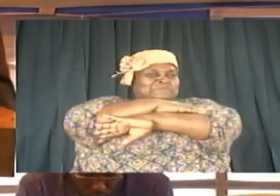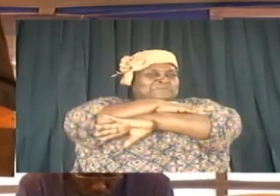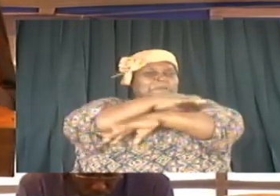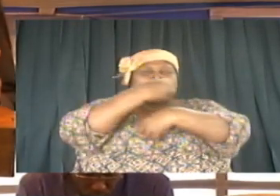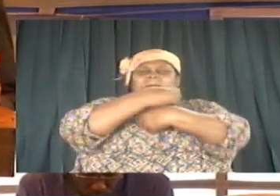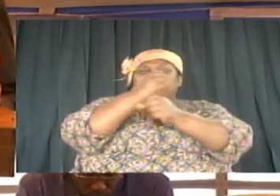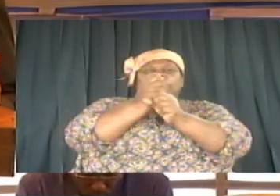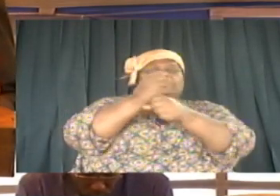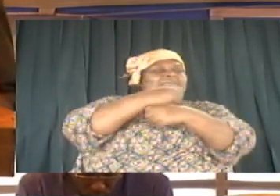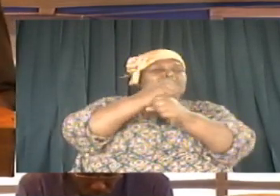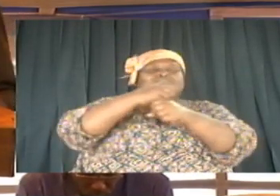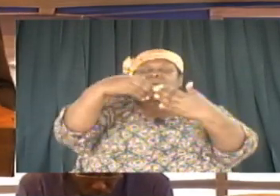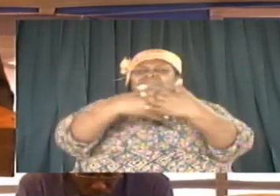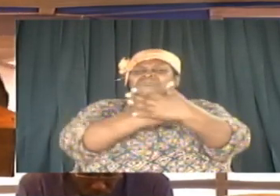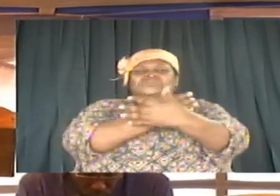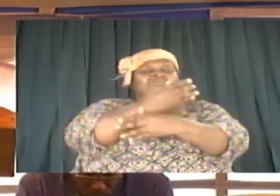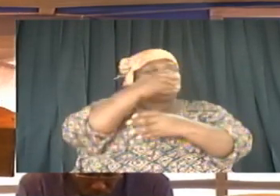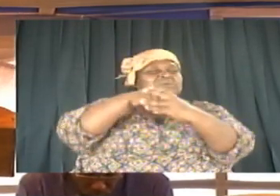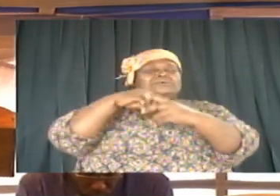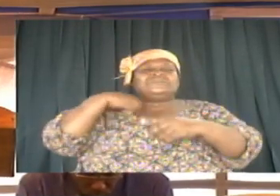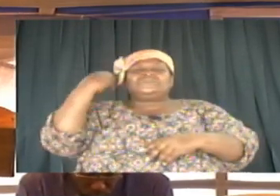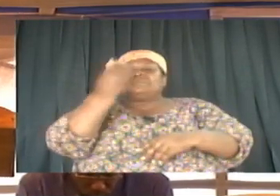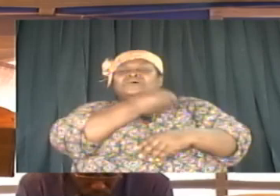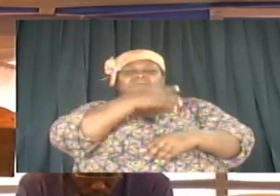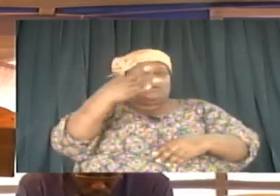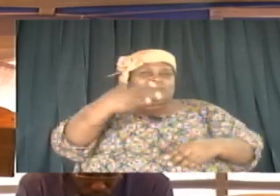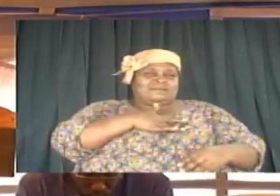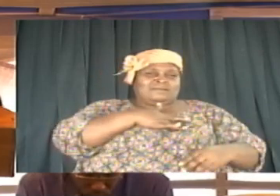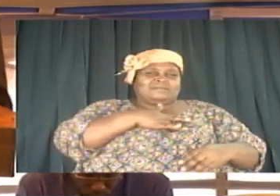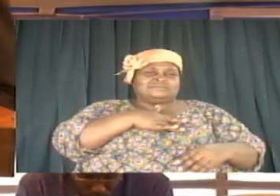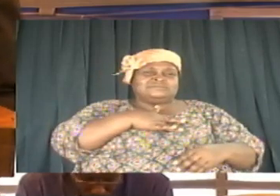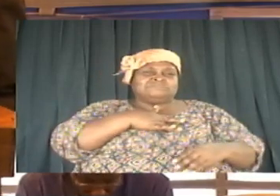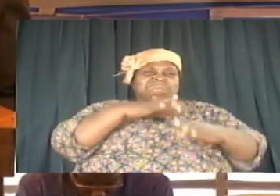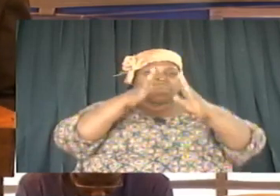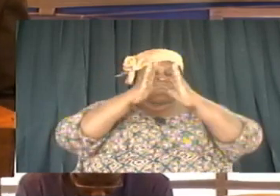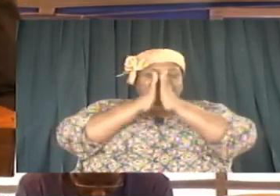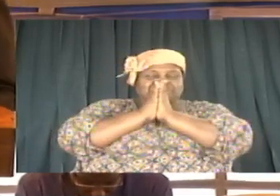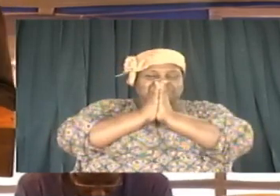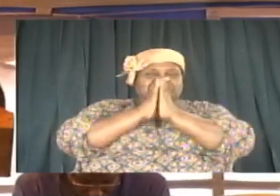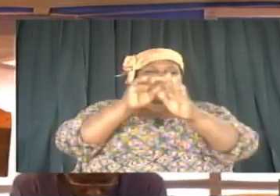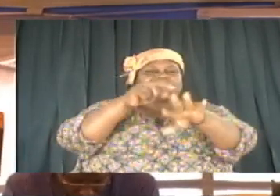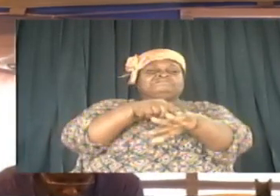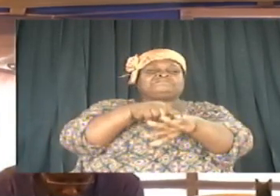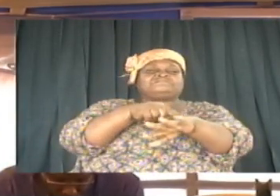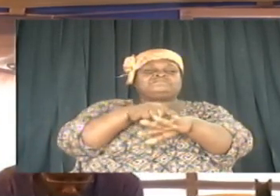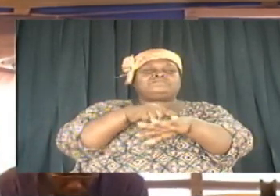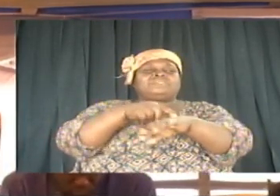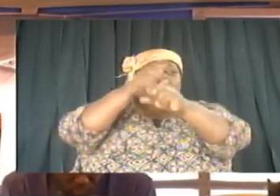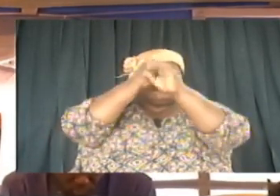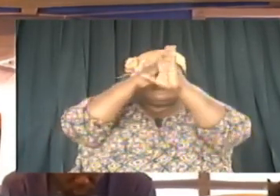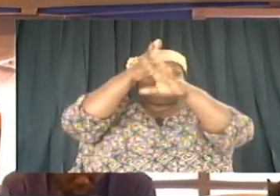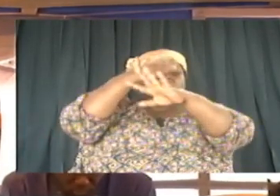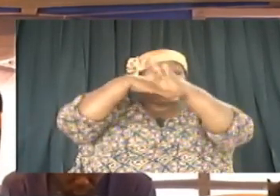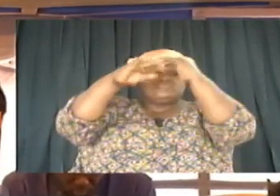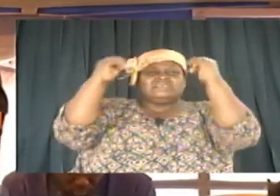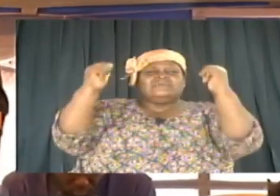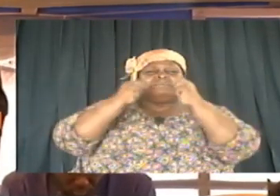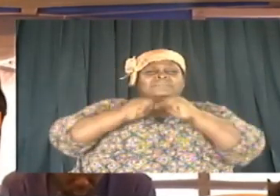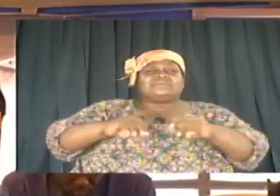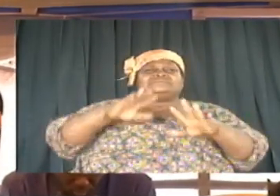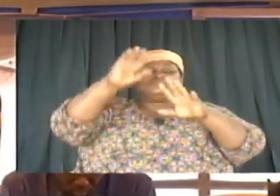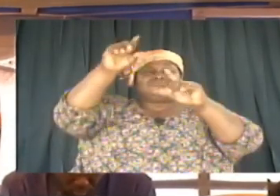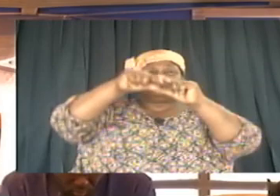in our hearts. Oh, praise God. Can we bow our heads right now? Father in heaven, we bless your great